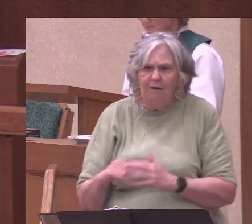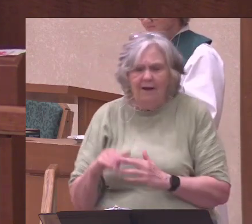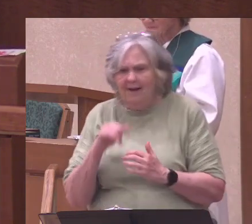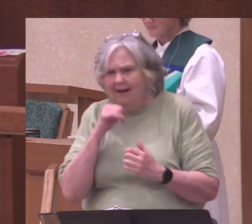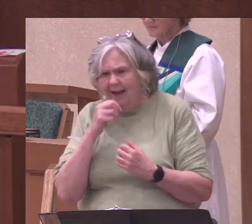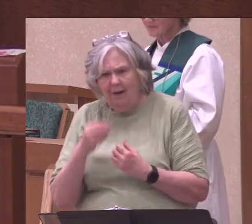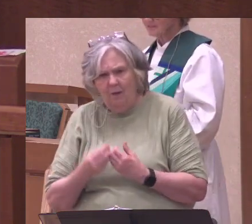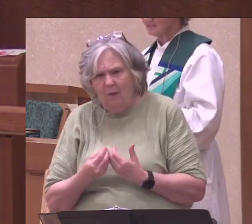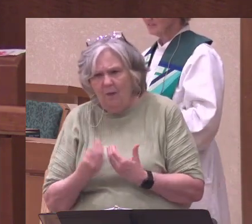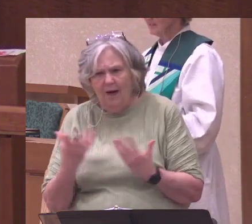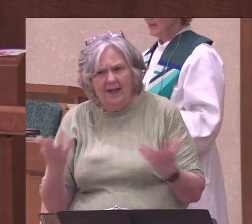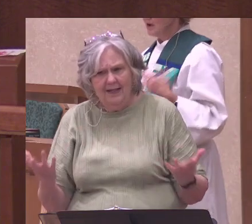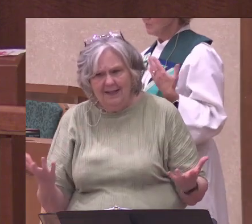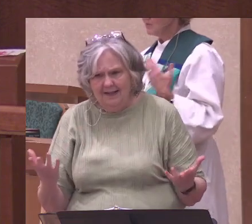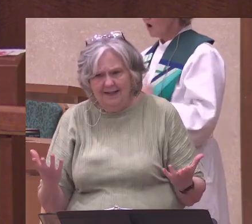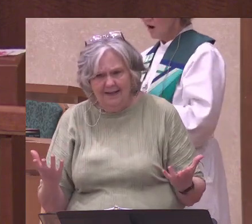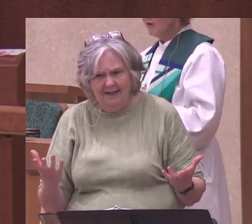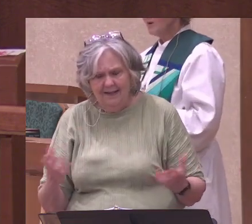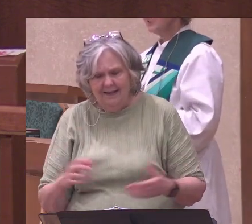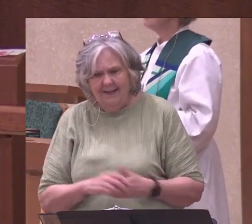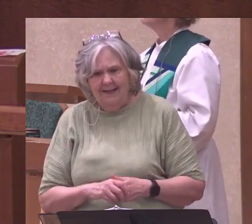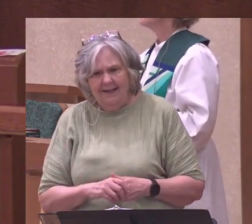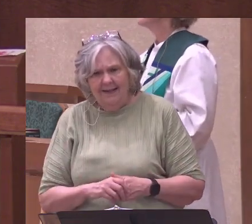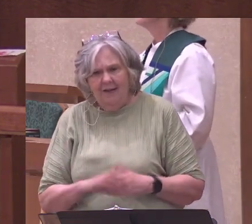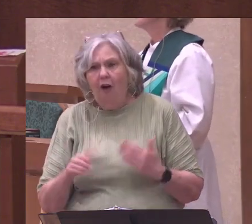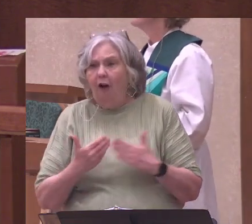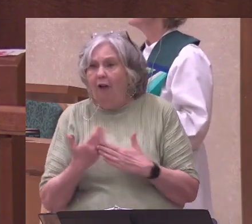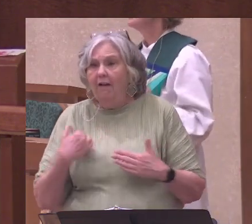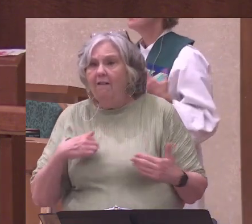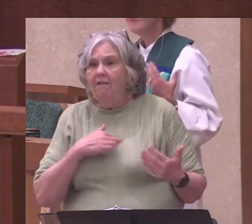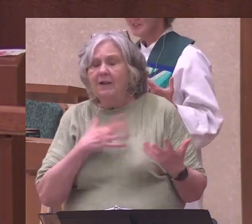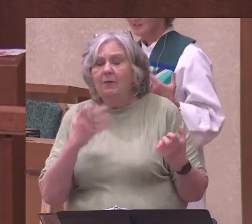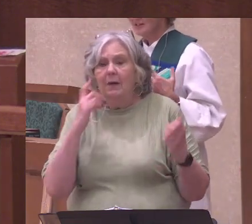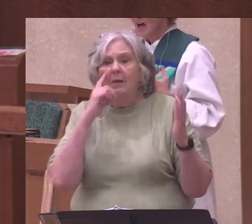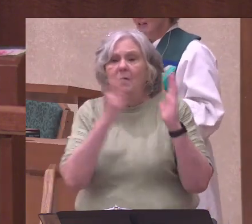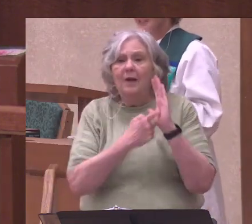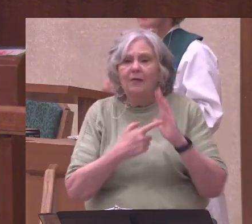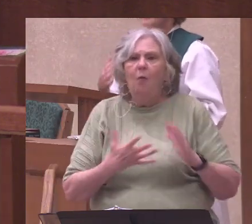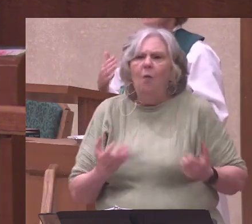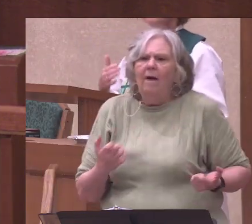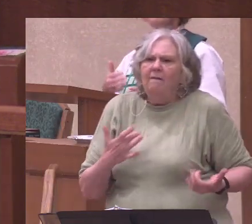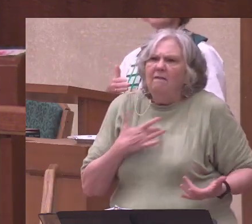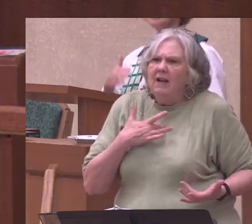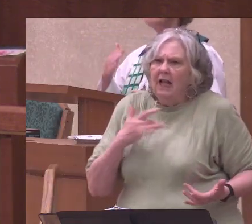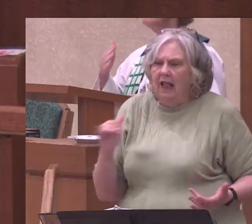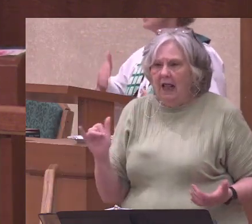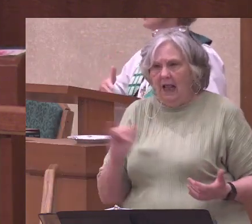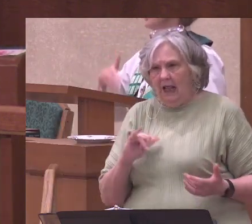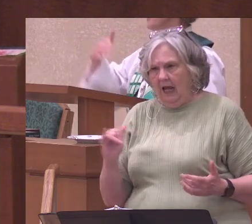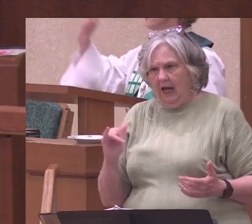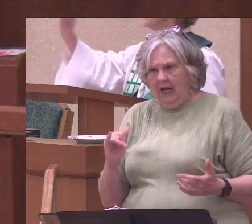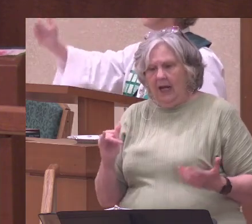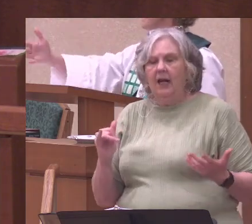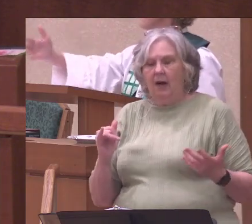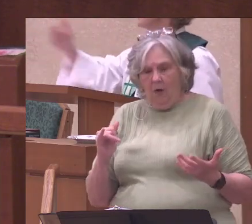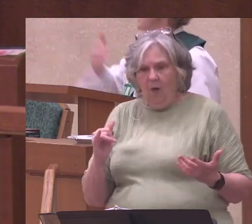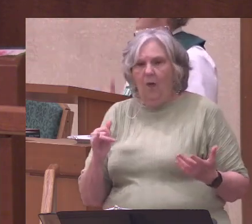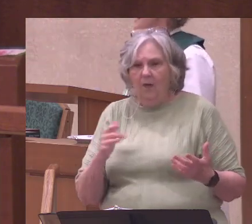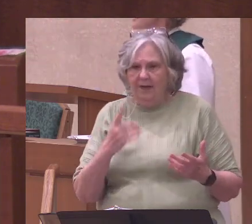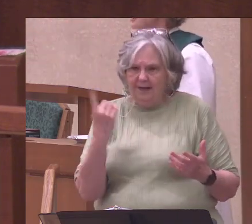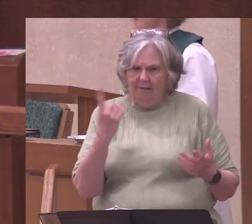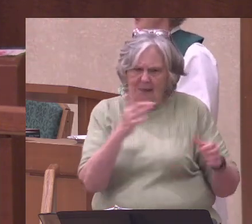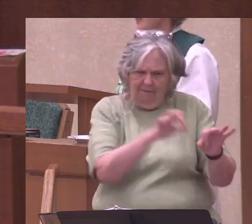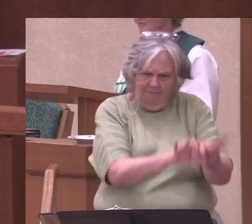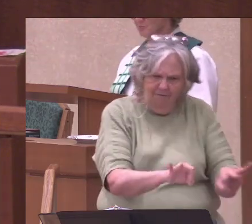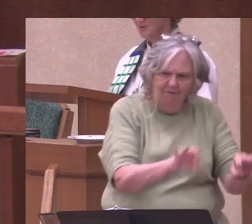waste. We all want to be recognized and to feel like we have something of value that we have passed